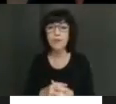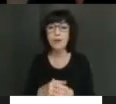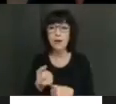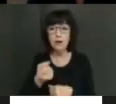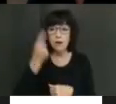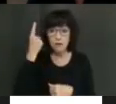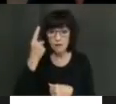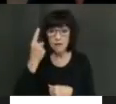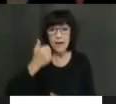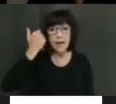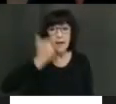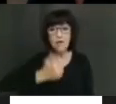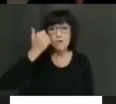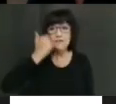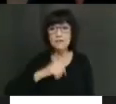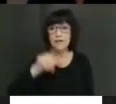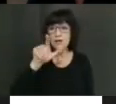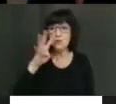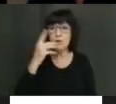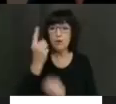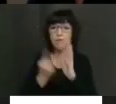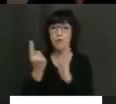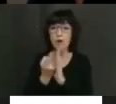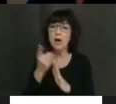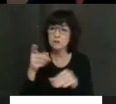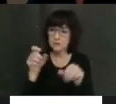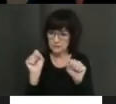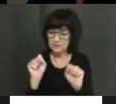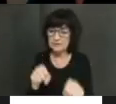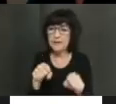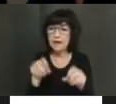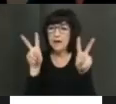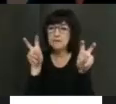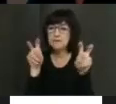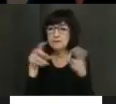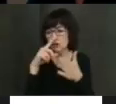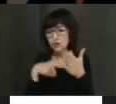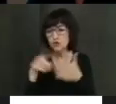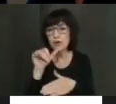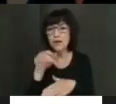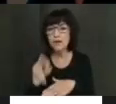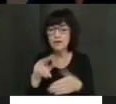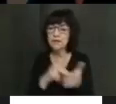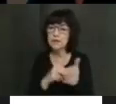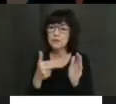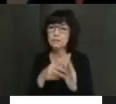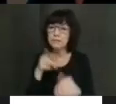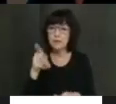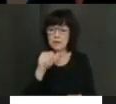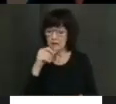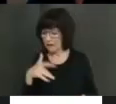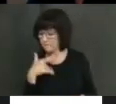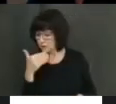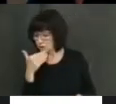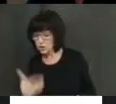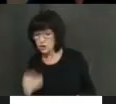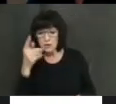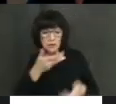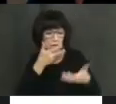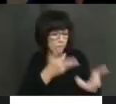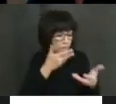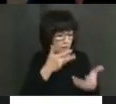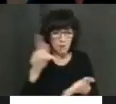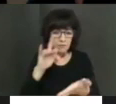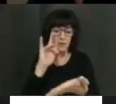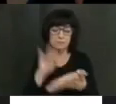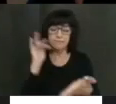you have the option to perform a daily COVID check-in. This anonymous information can help you keep a record of symptoms or changes in your health that you may